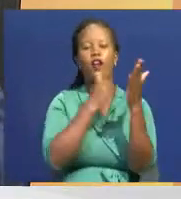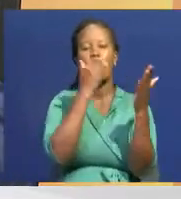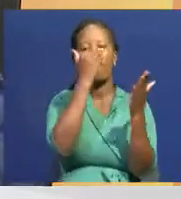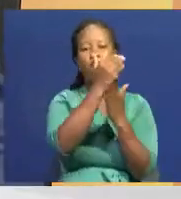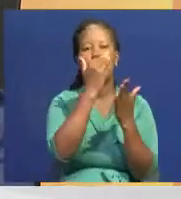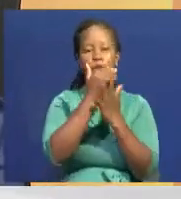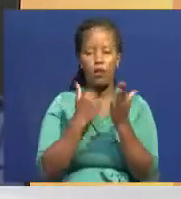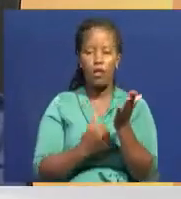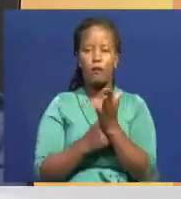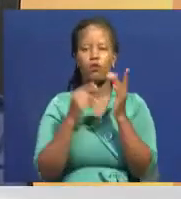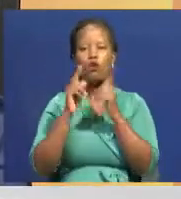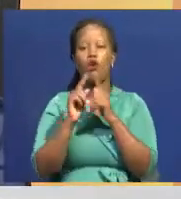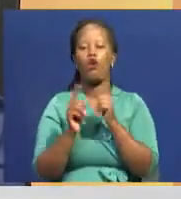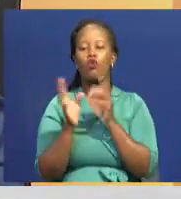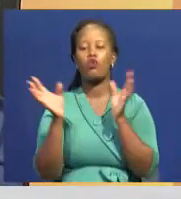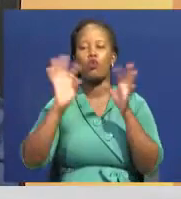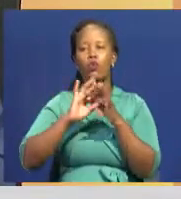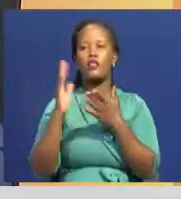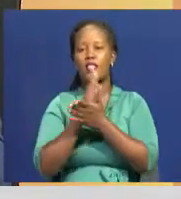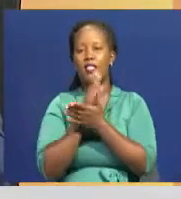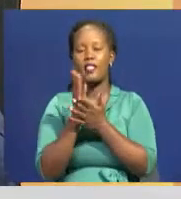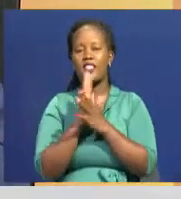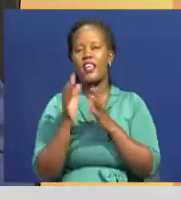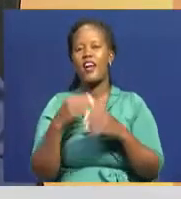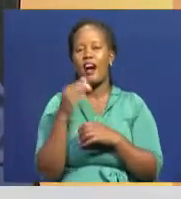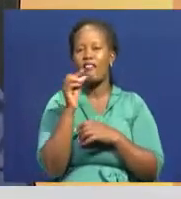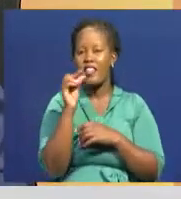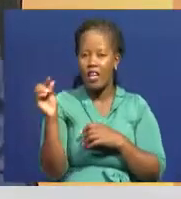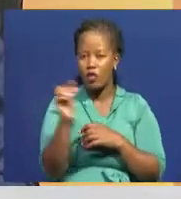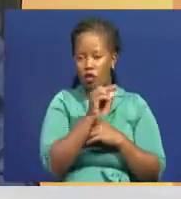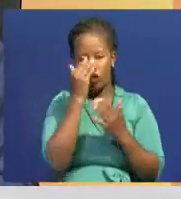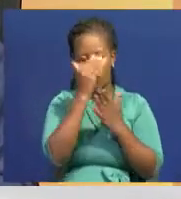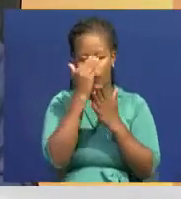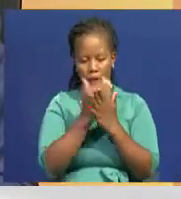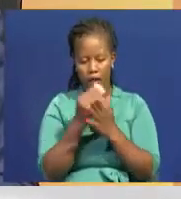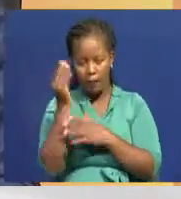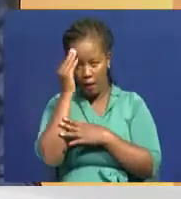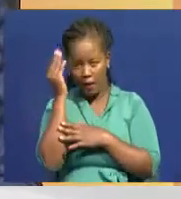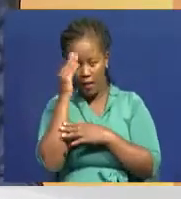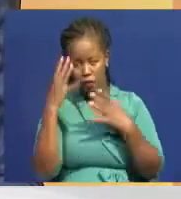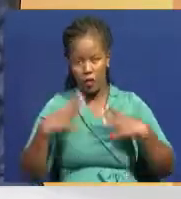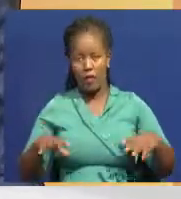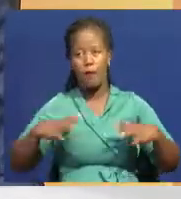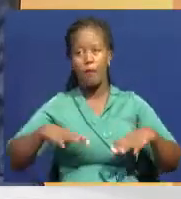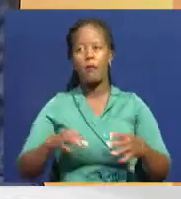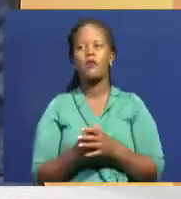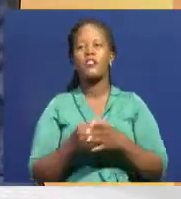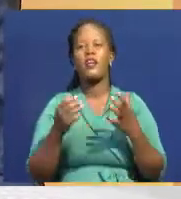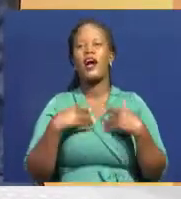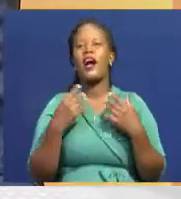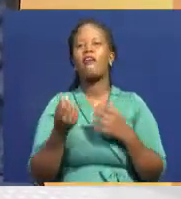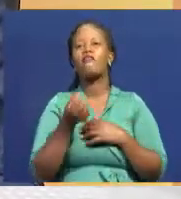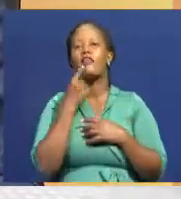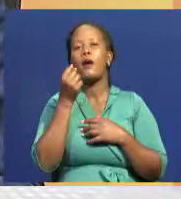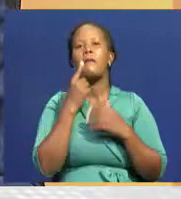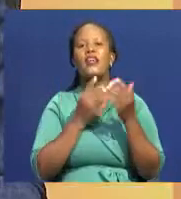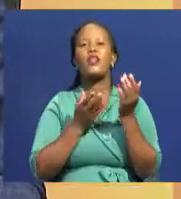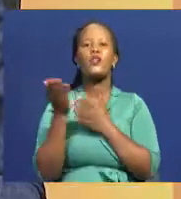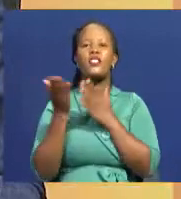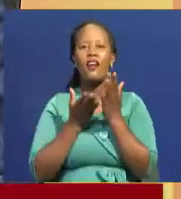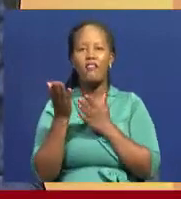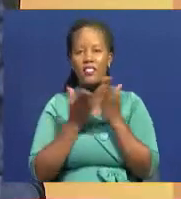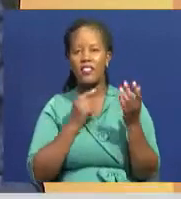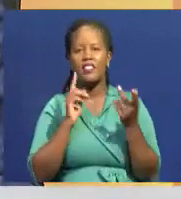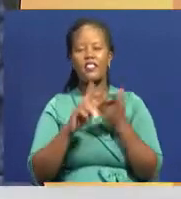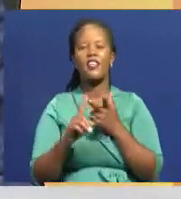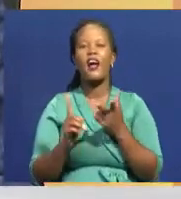words, also connected to the industry in terms of bringing the short courses to the fore, to the common wananchi. We have medical services, specialist medical services. We talk